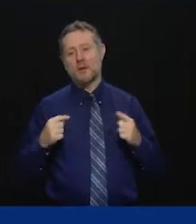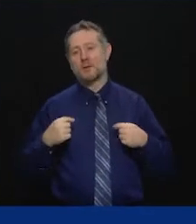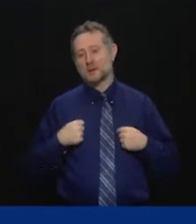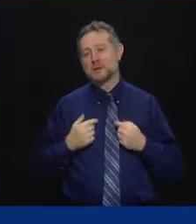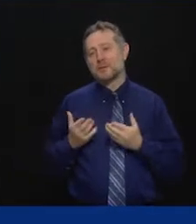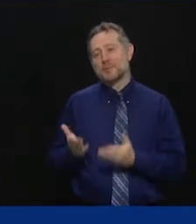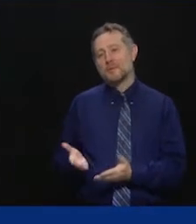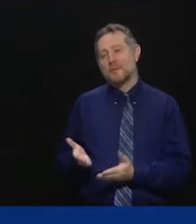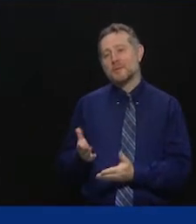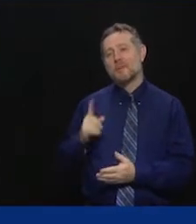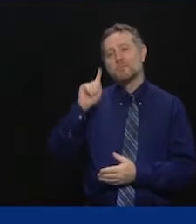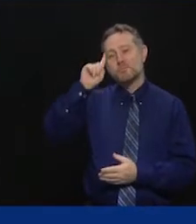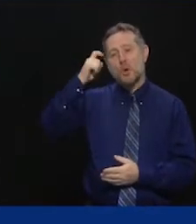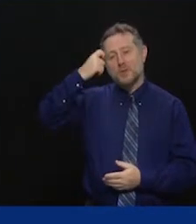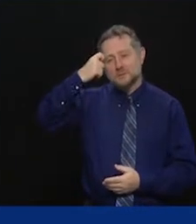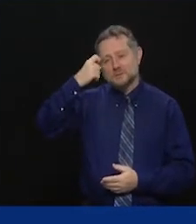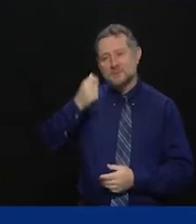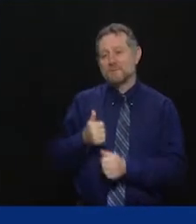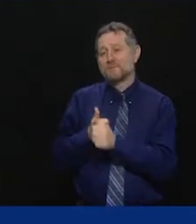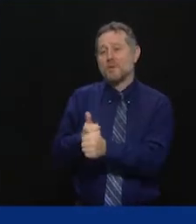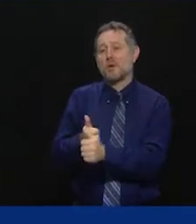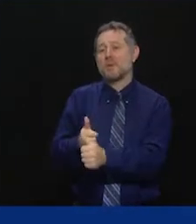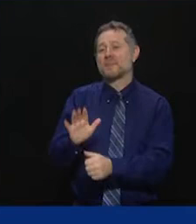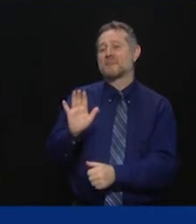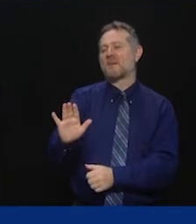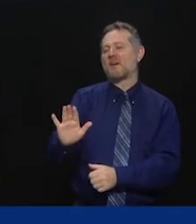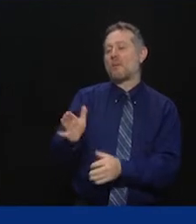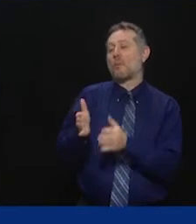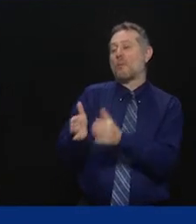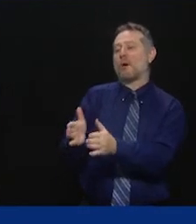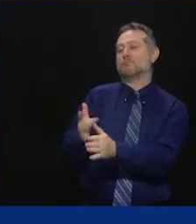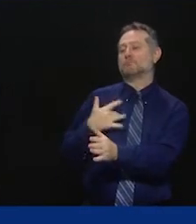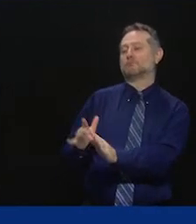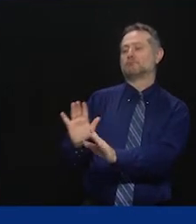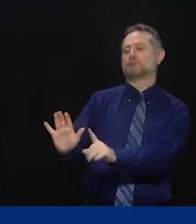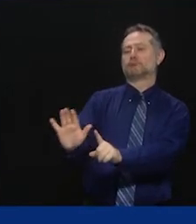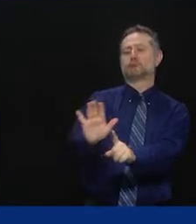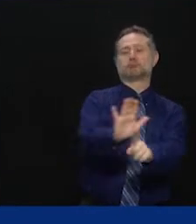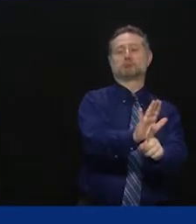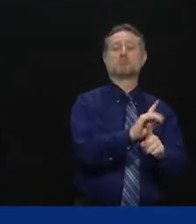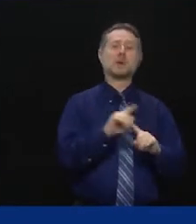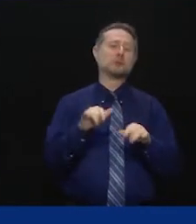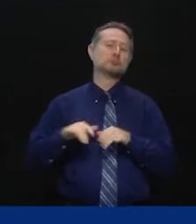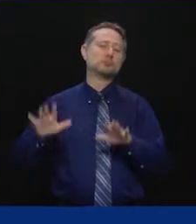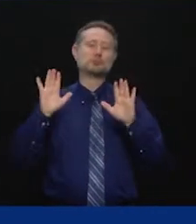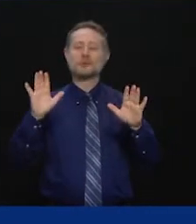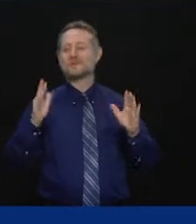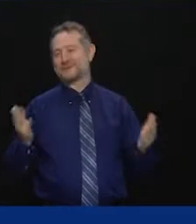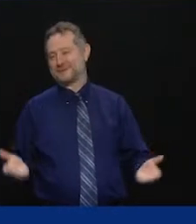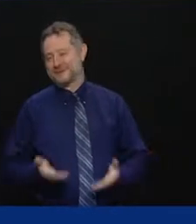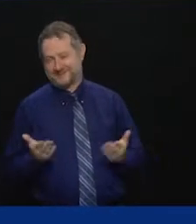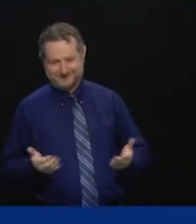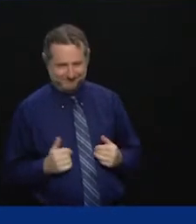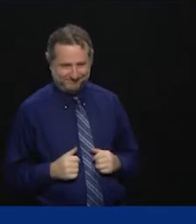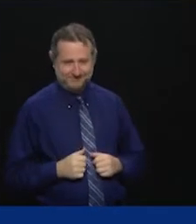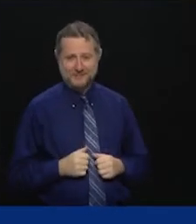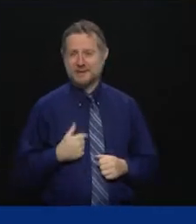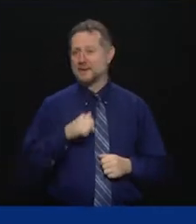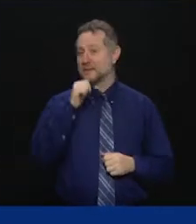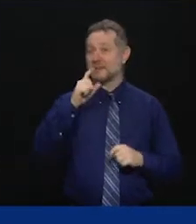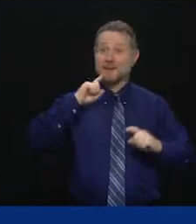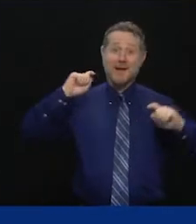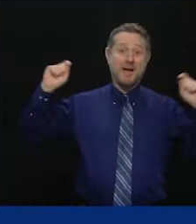Bronxites do, right? Of course, it was wonderful, and it is great to be here. Uh, it's not a celebration, but it's